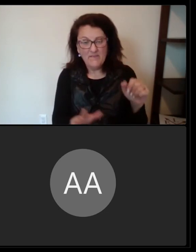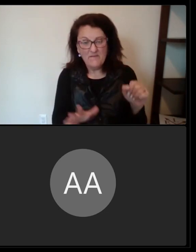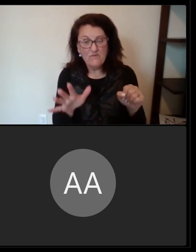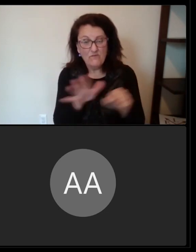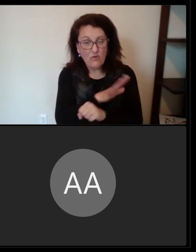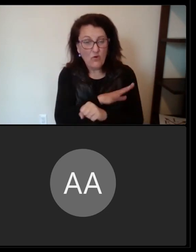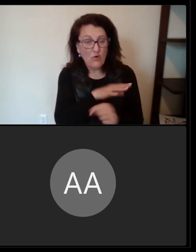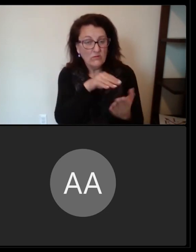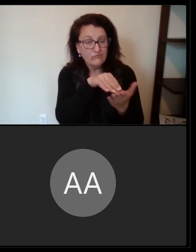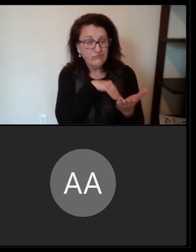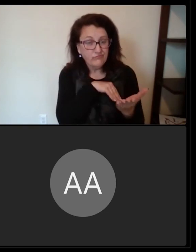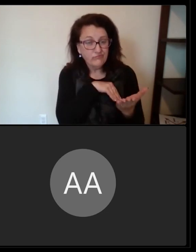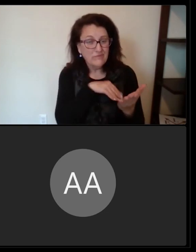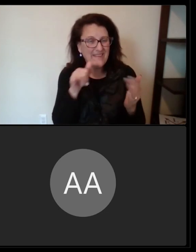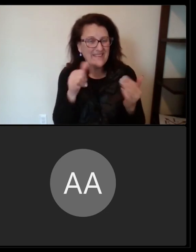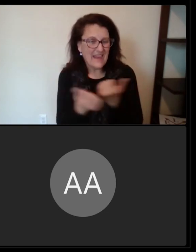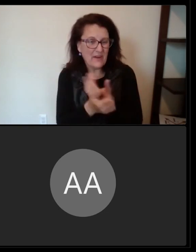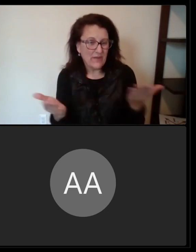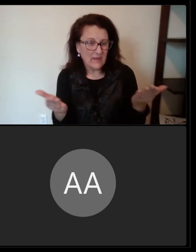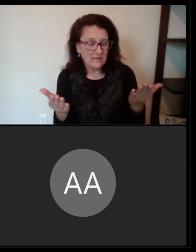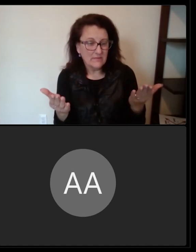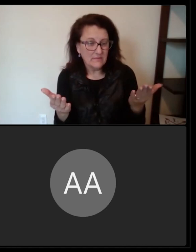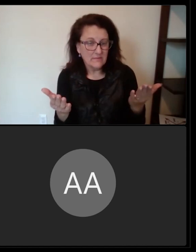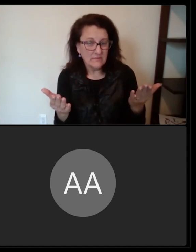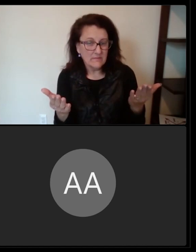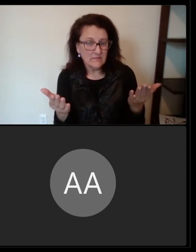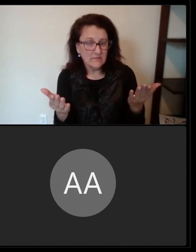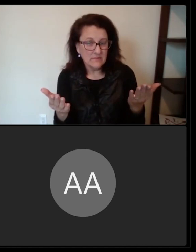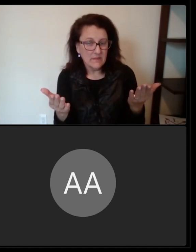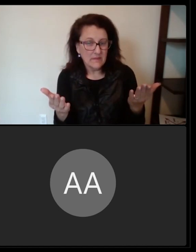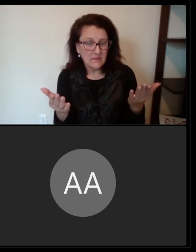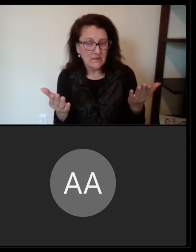So that is pretty much everything you're going.